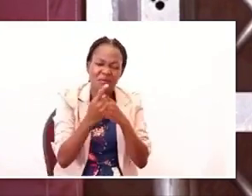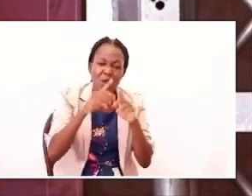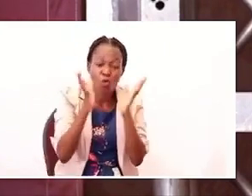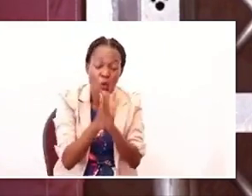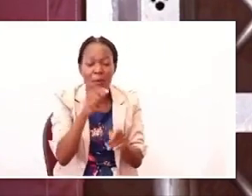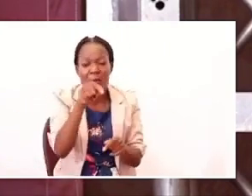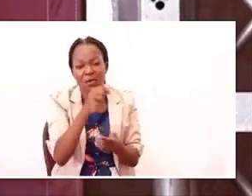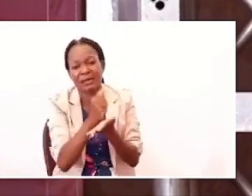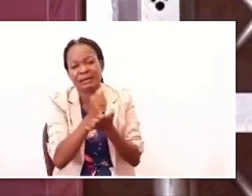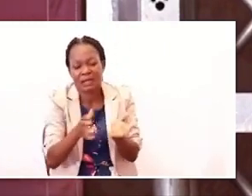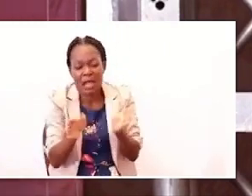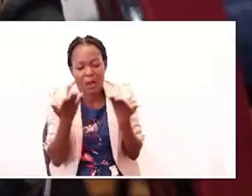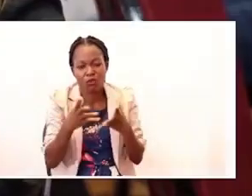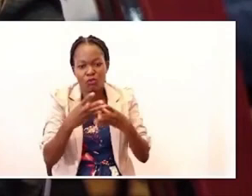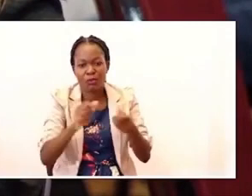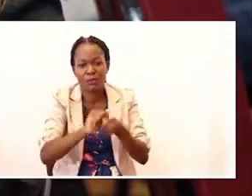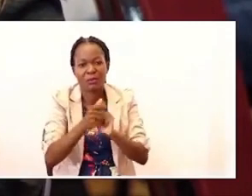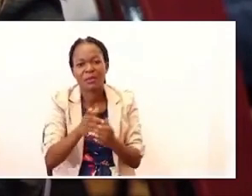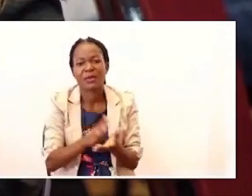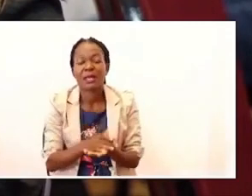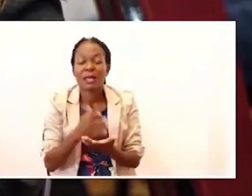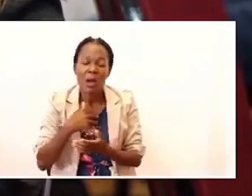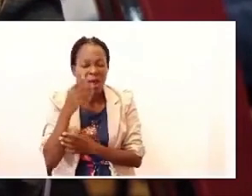that. The reason is that